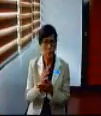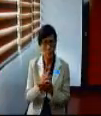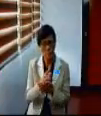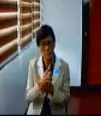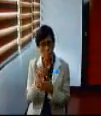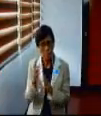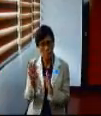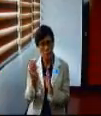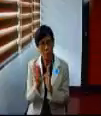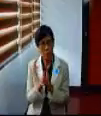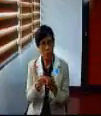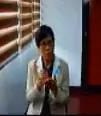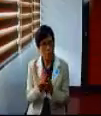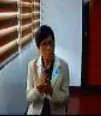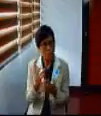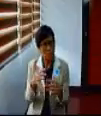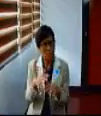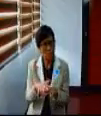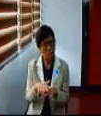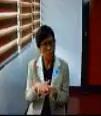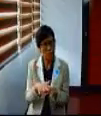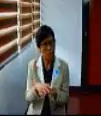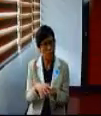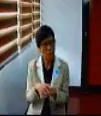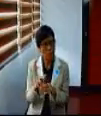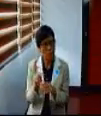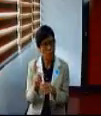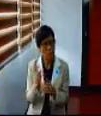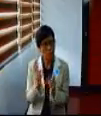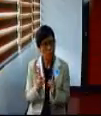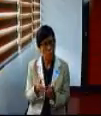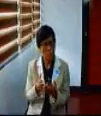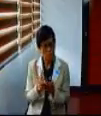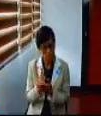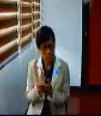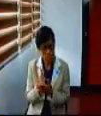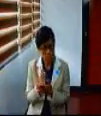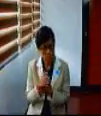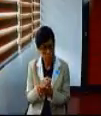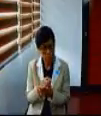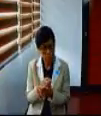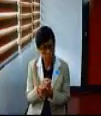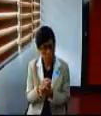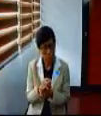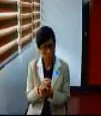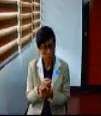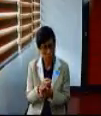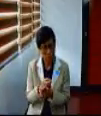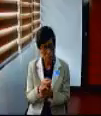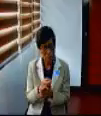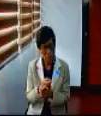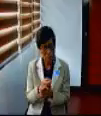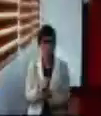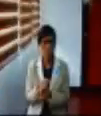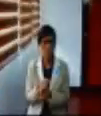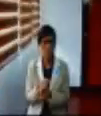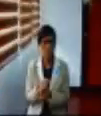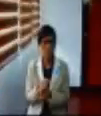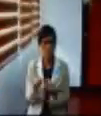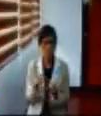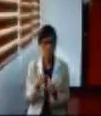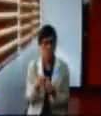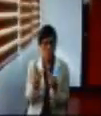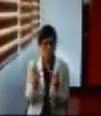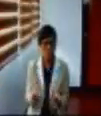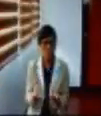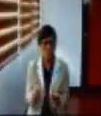Rights covers the Universal Declaration of Human Rights, it covers the International Covenant on Civil and Political Rights, and the International Covenant on Economic, Social, and